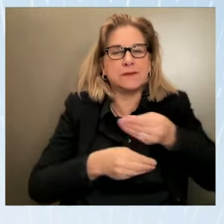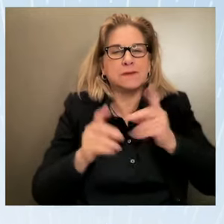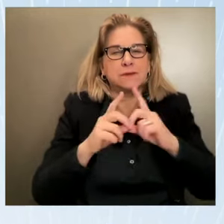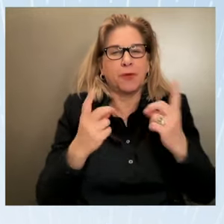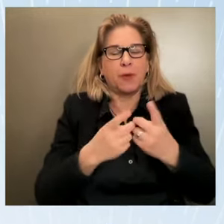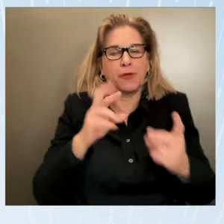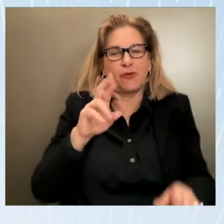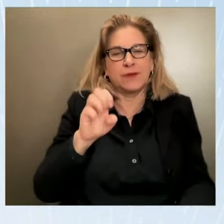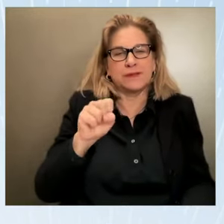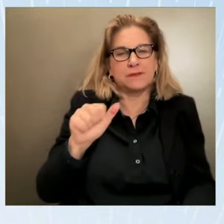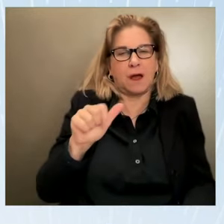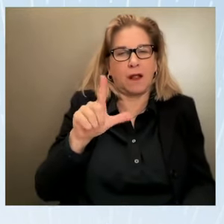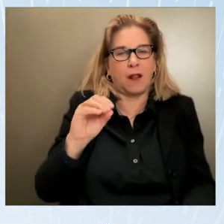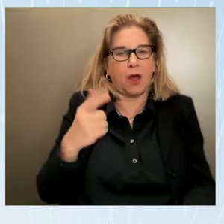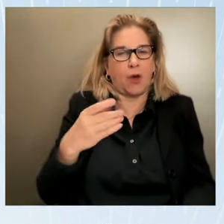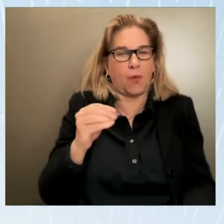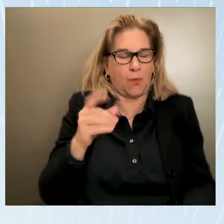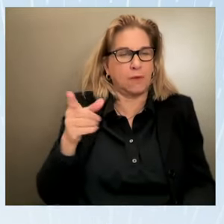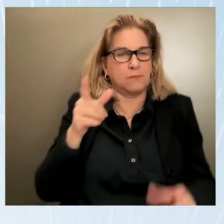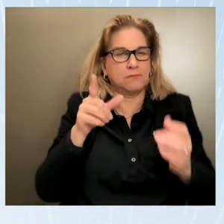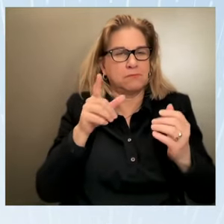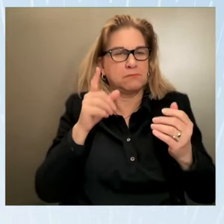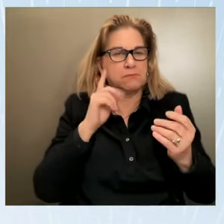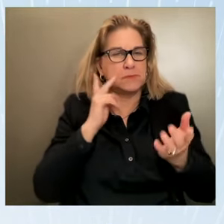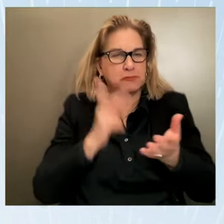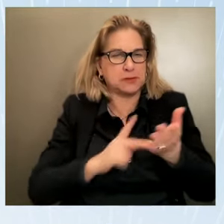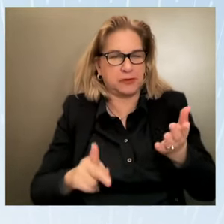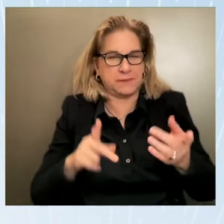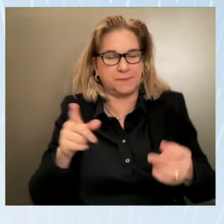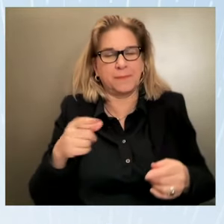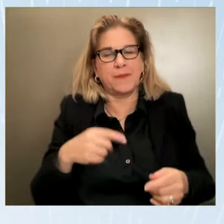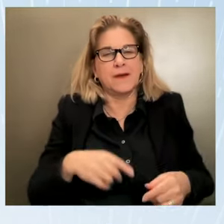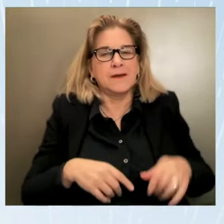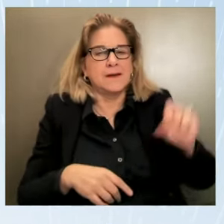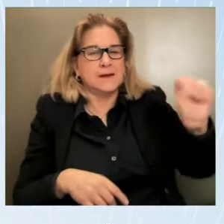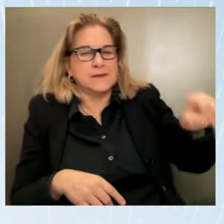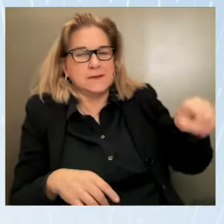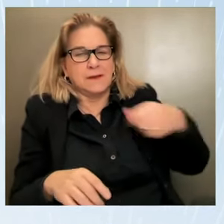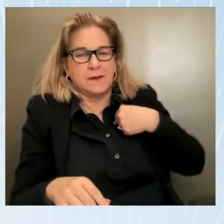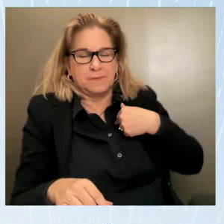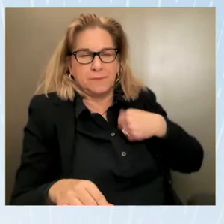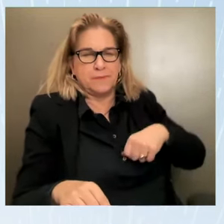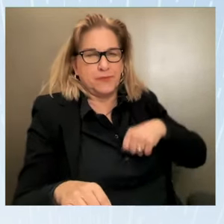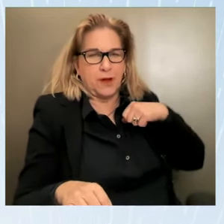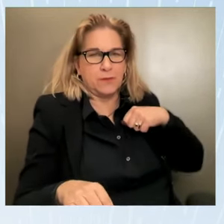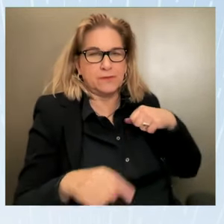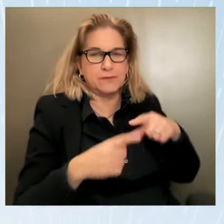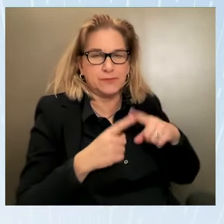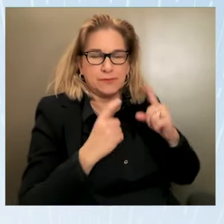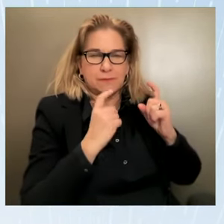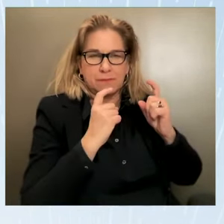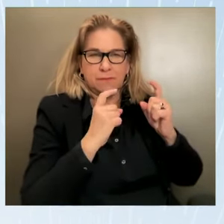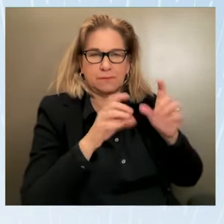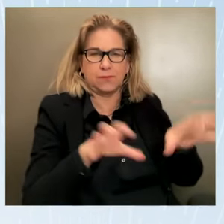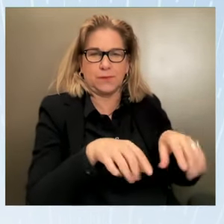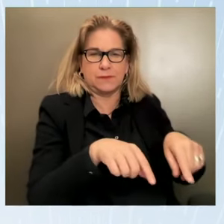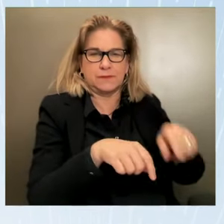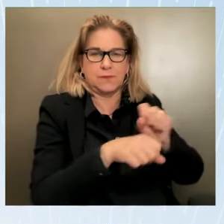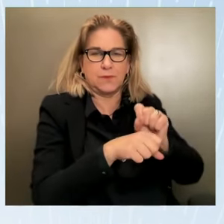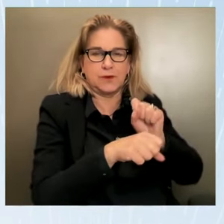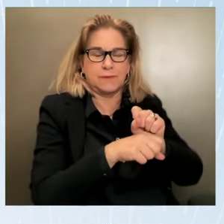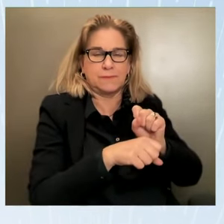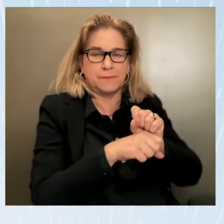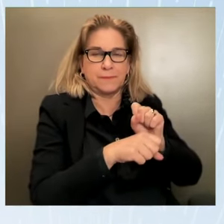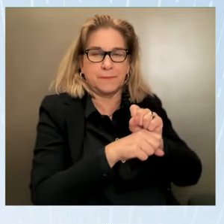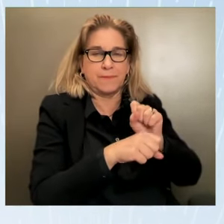of this task force. First, the International Trade Administration's strong relationship with industry provides